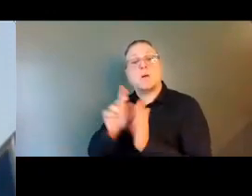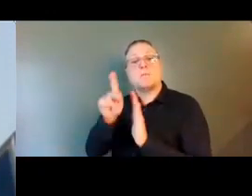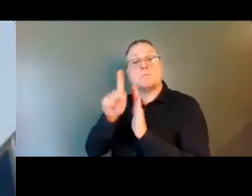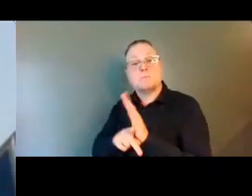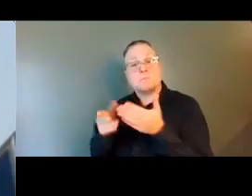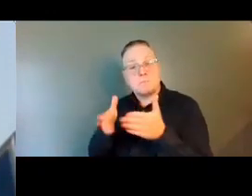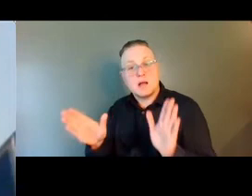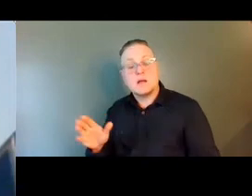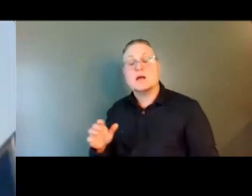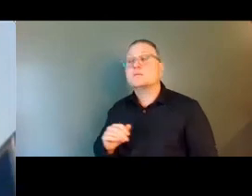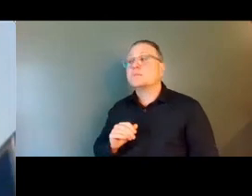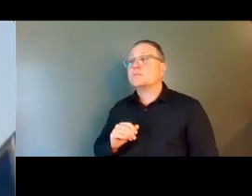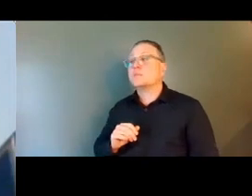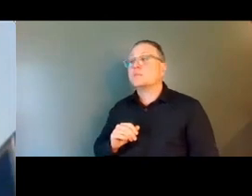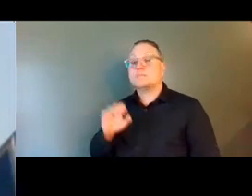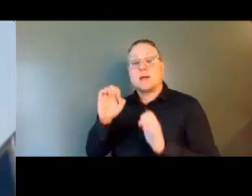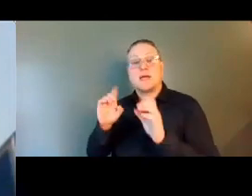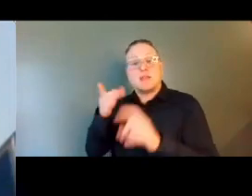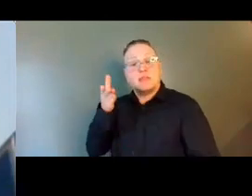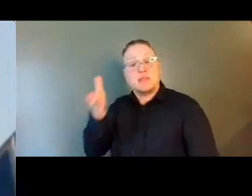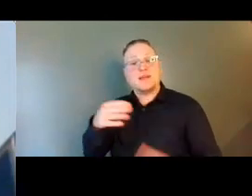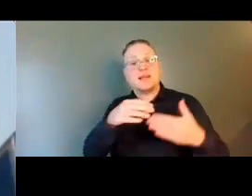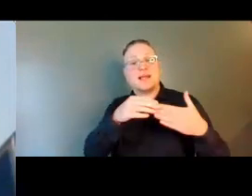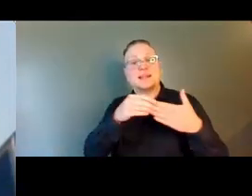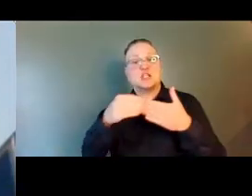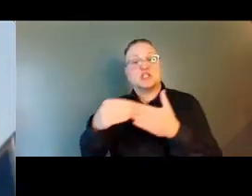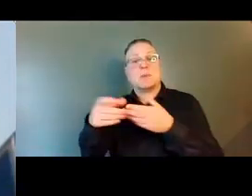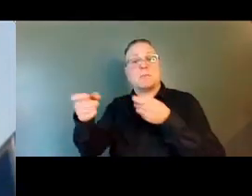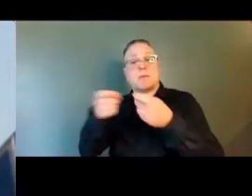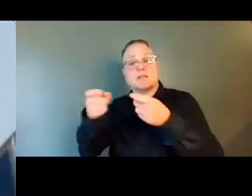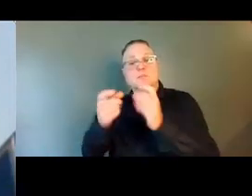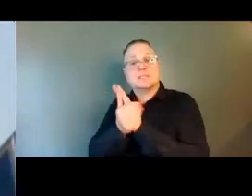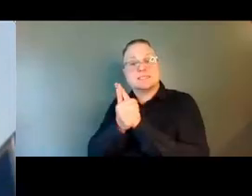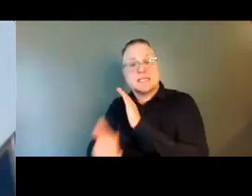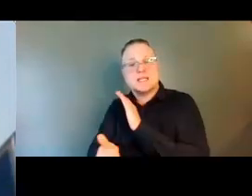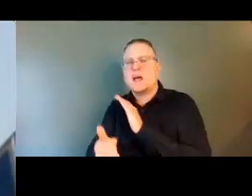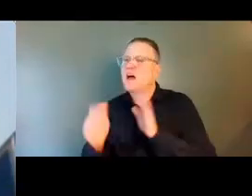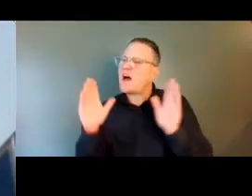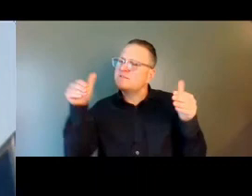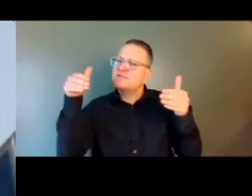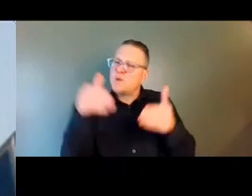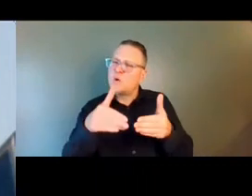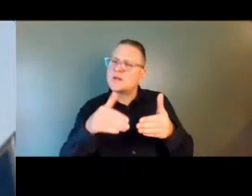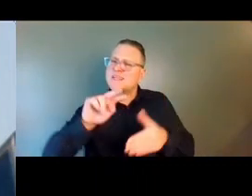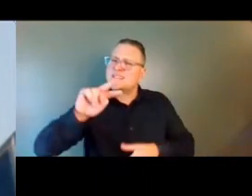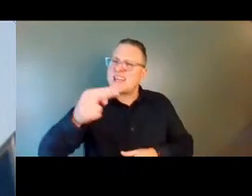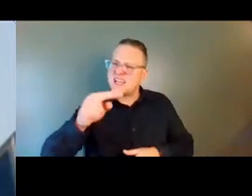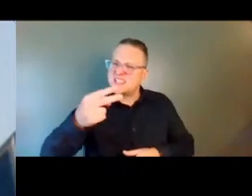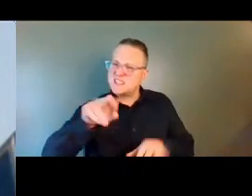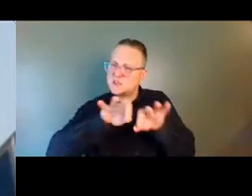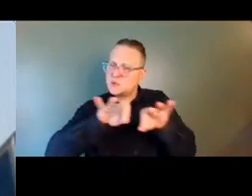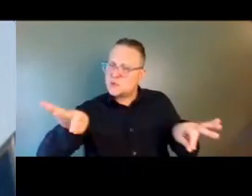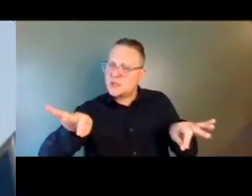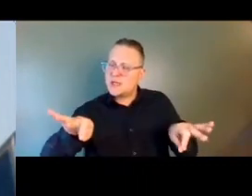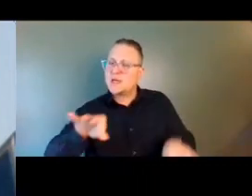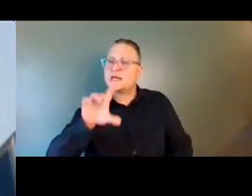My education there was leadership and management skills, but I focused as a secondary degree